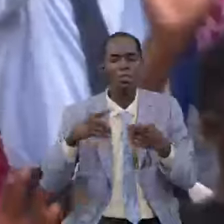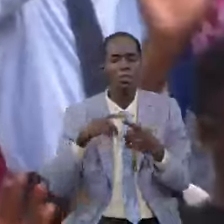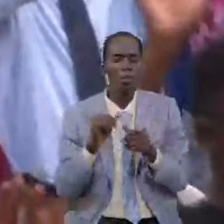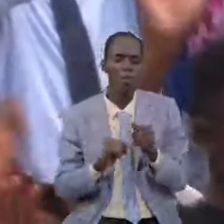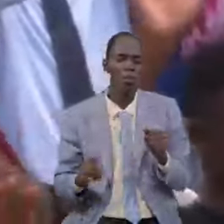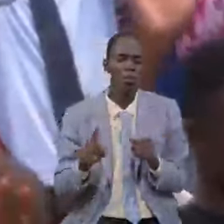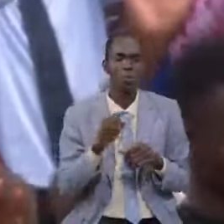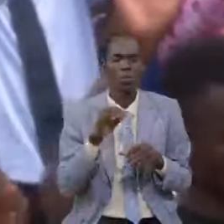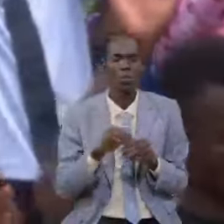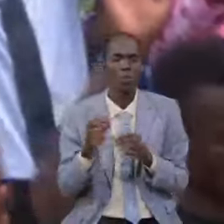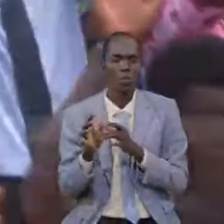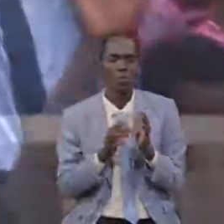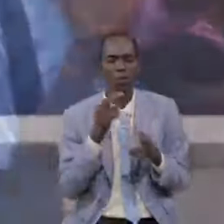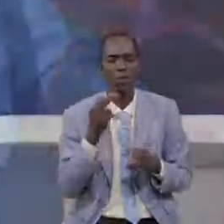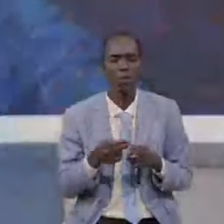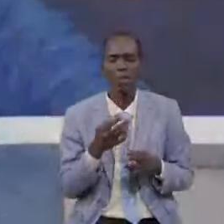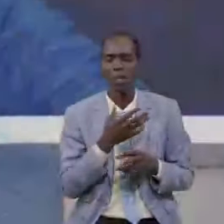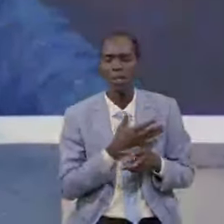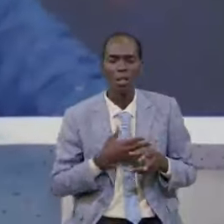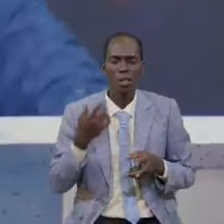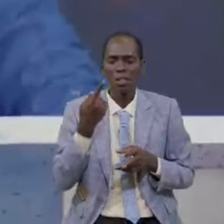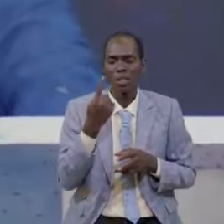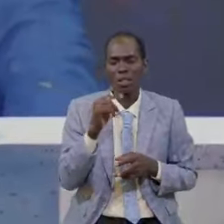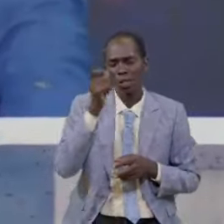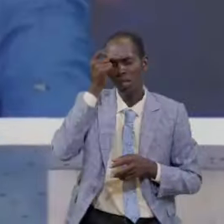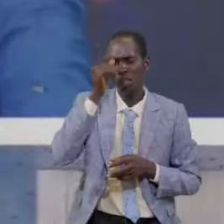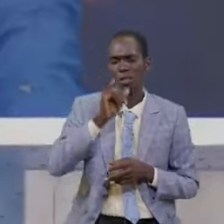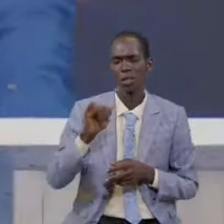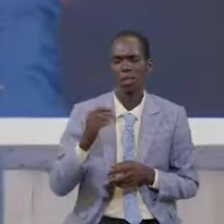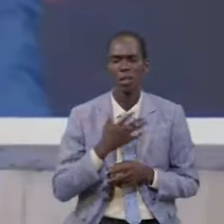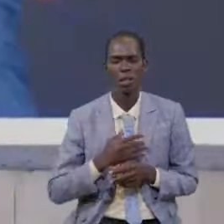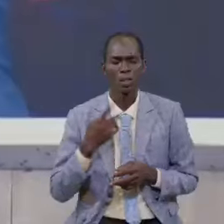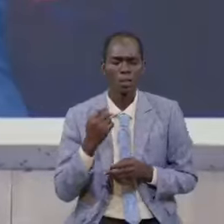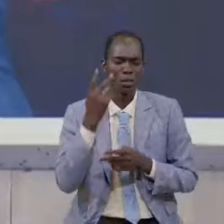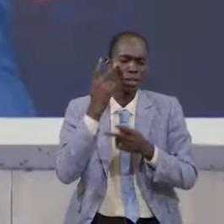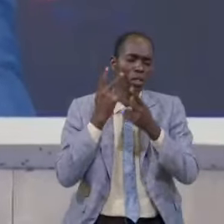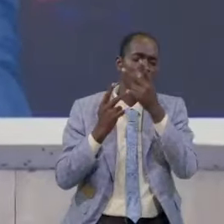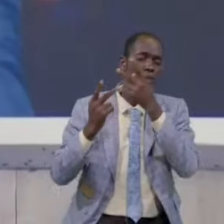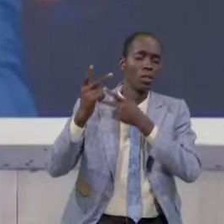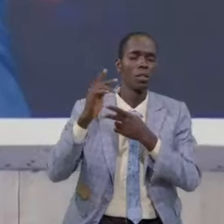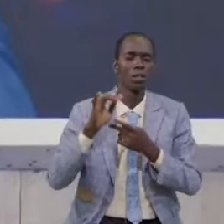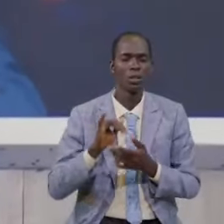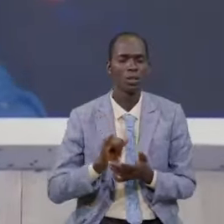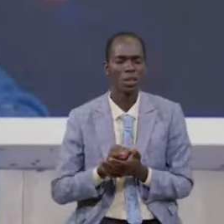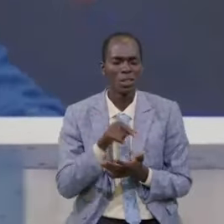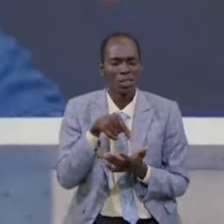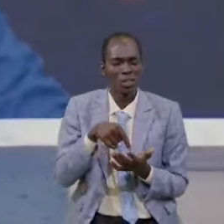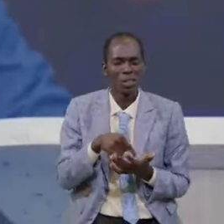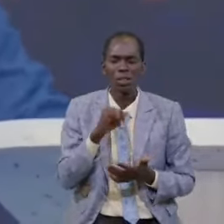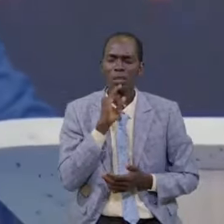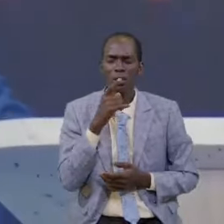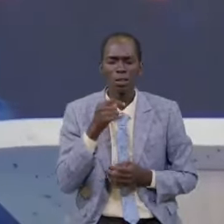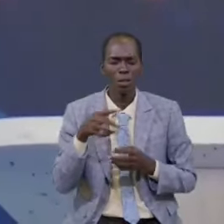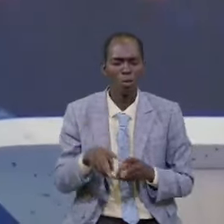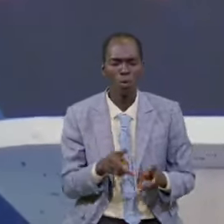the understanding and the vision that they set the way, walk ye therein, give